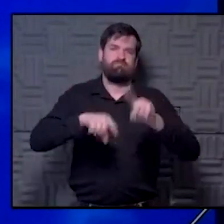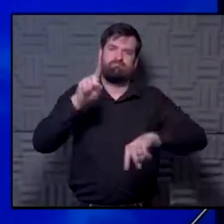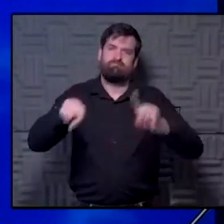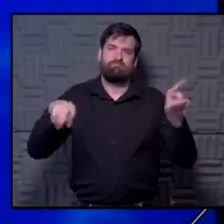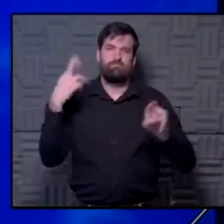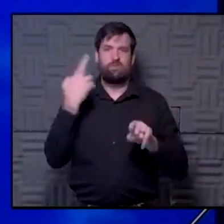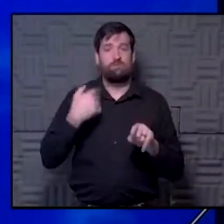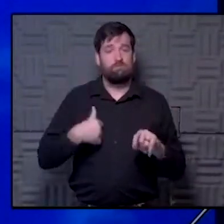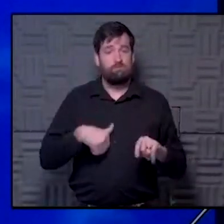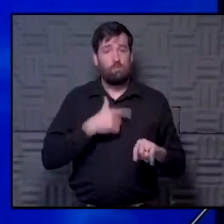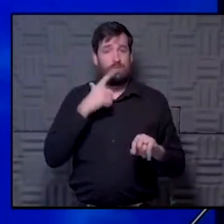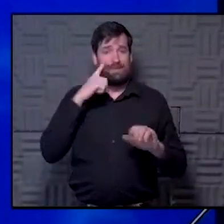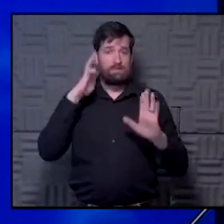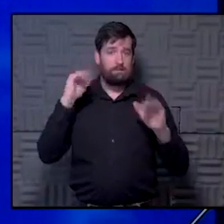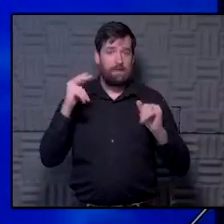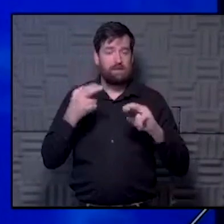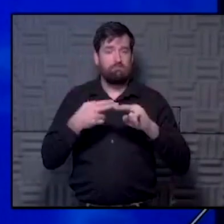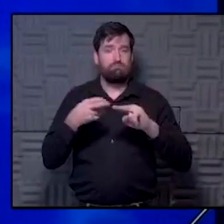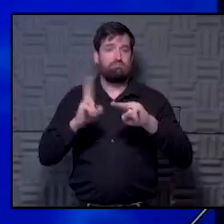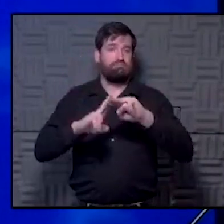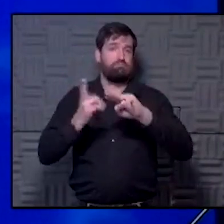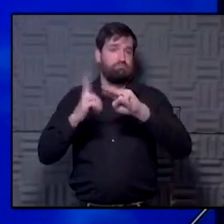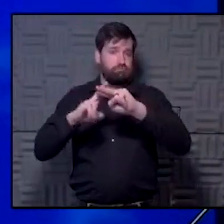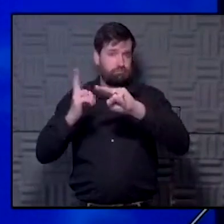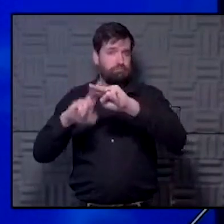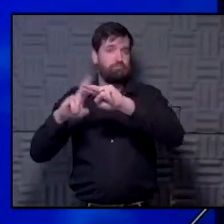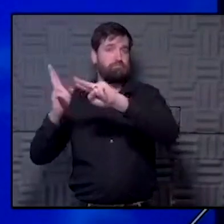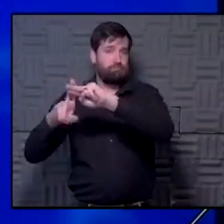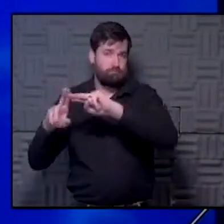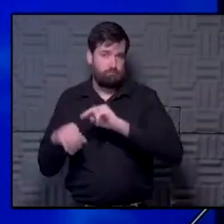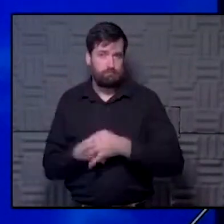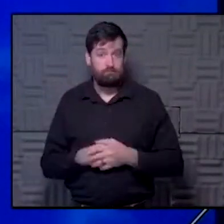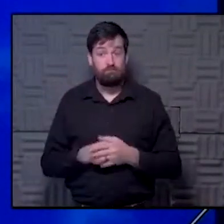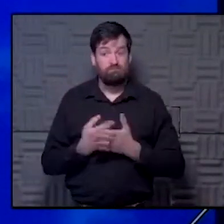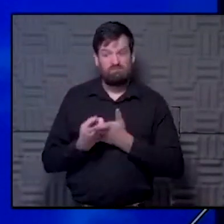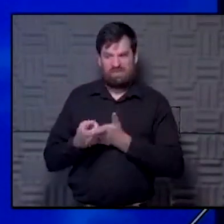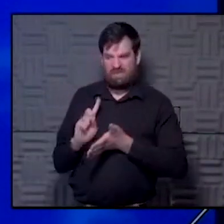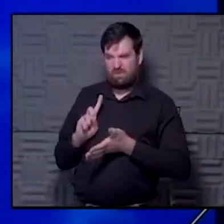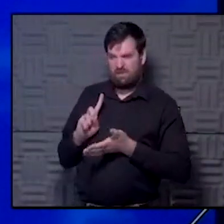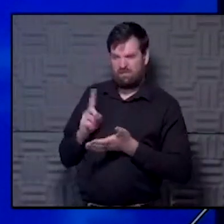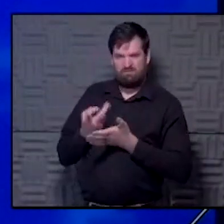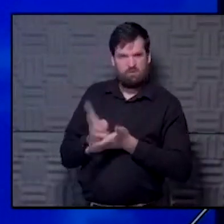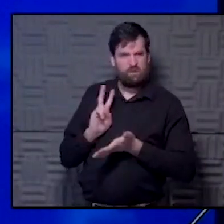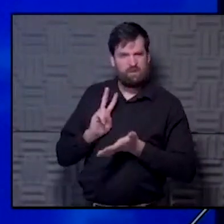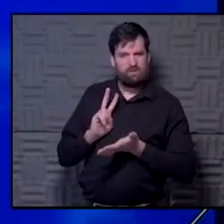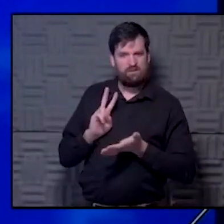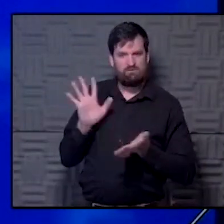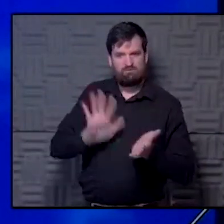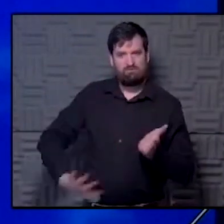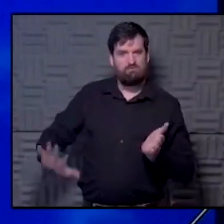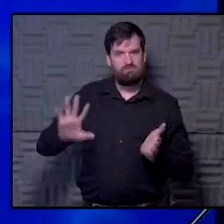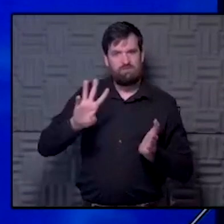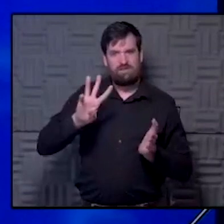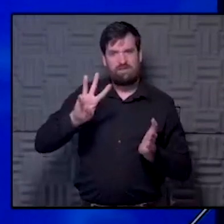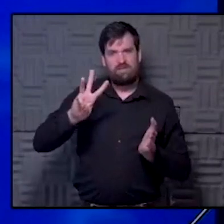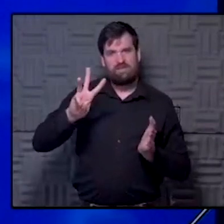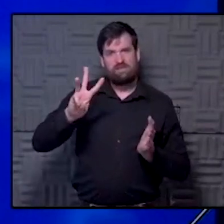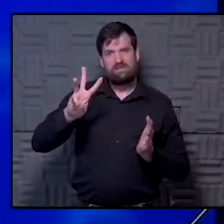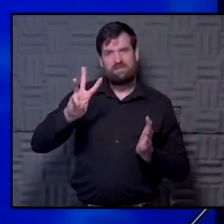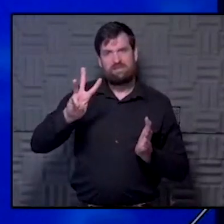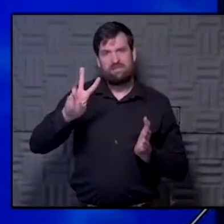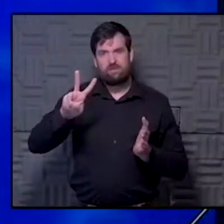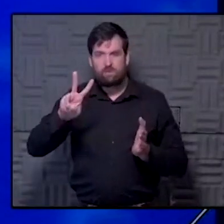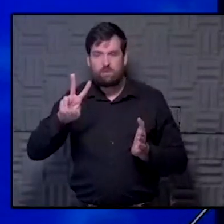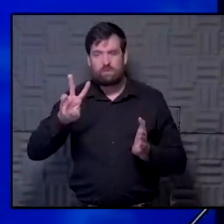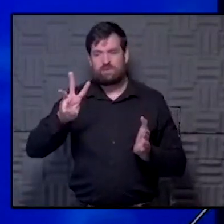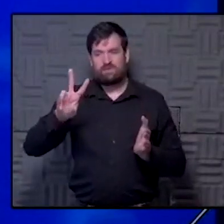we expect that uptake to continue to climb. Last week, I think, or 2 weeks ago, it was around 62 or 63%. So